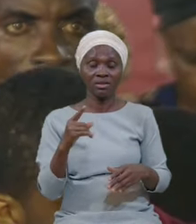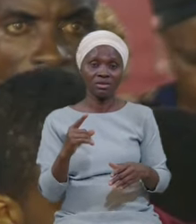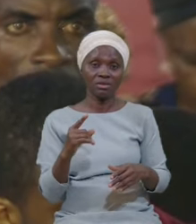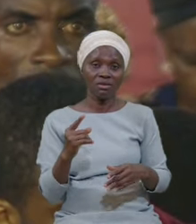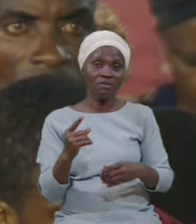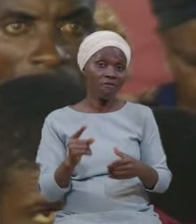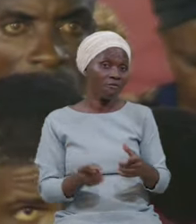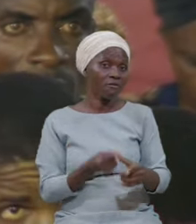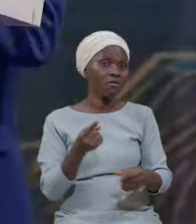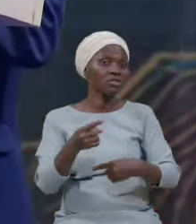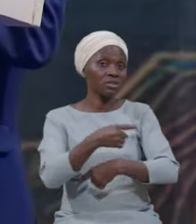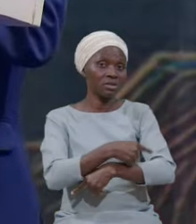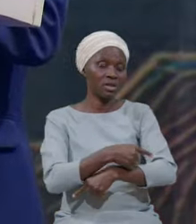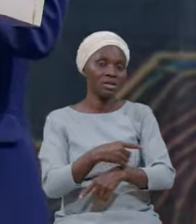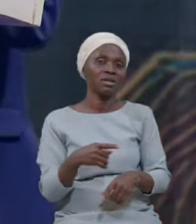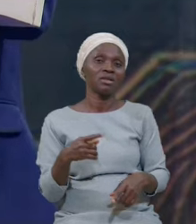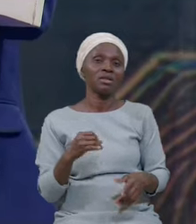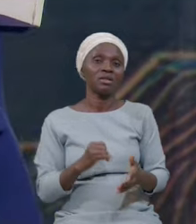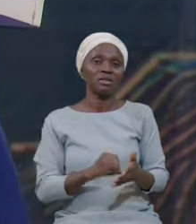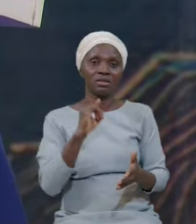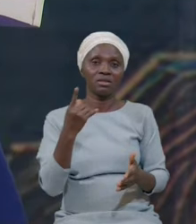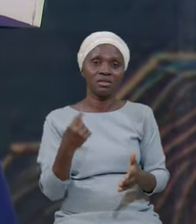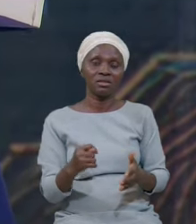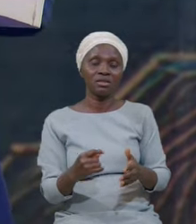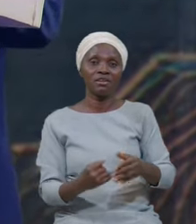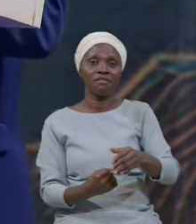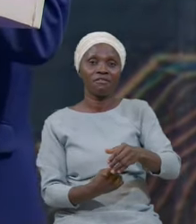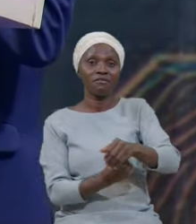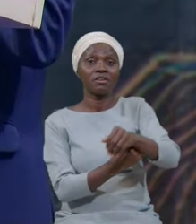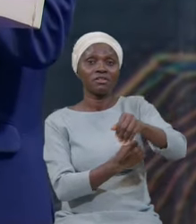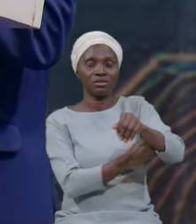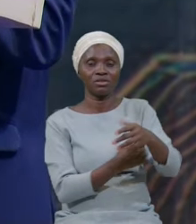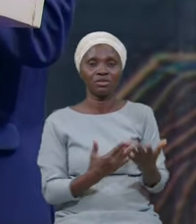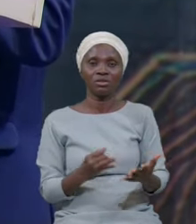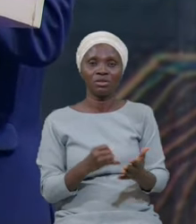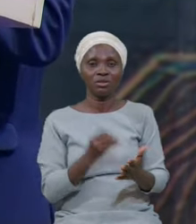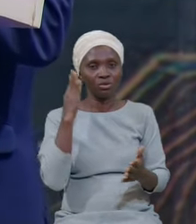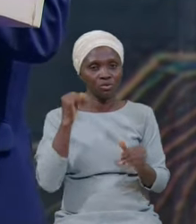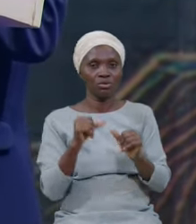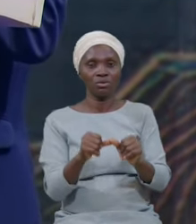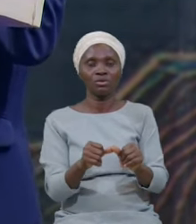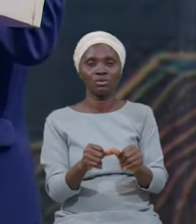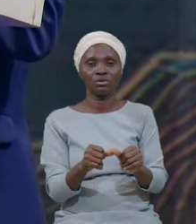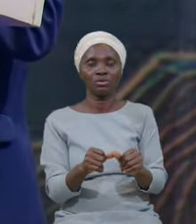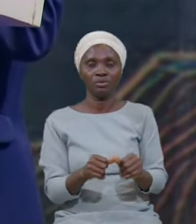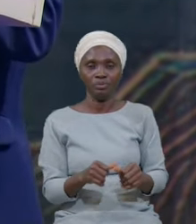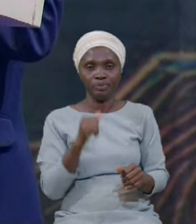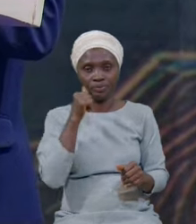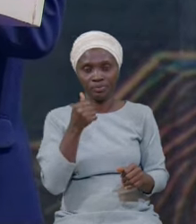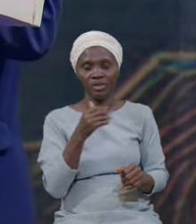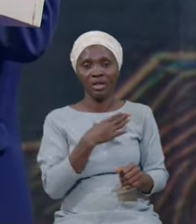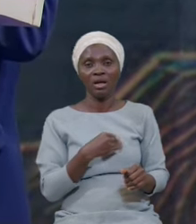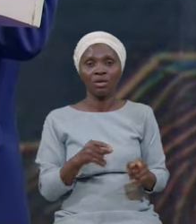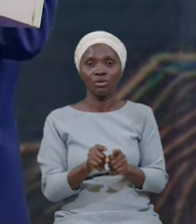at Opera Square. And also the ministers' conference. Ministers,